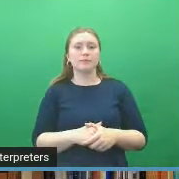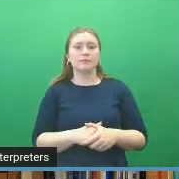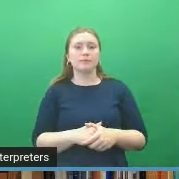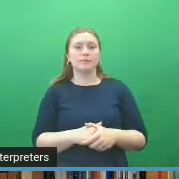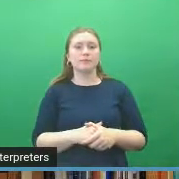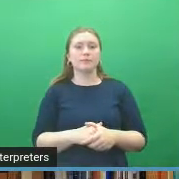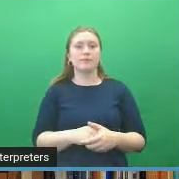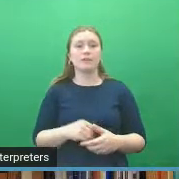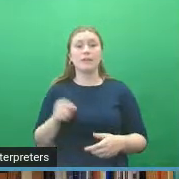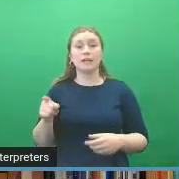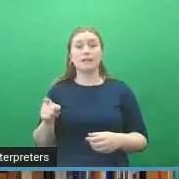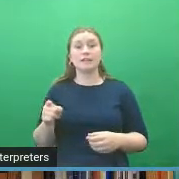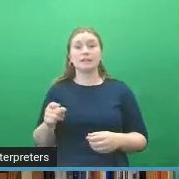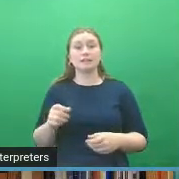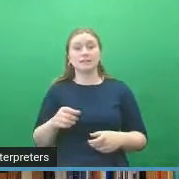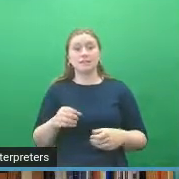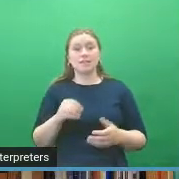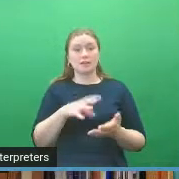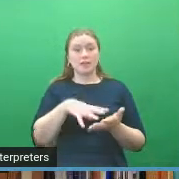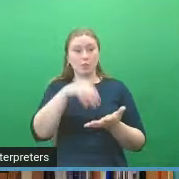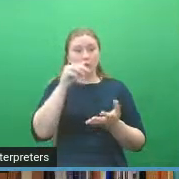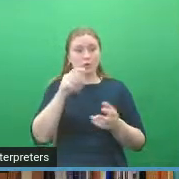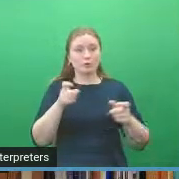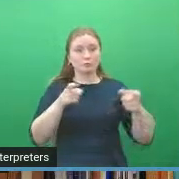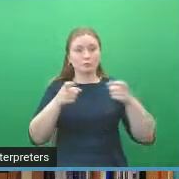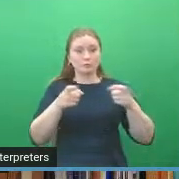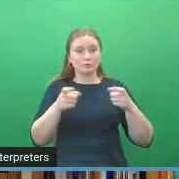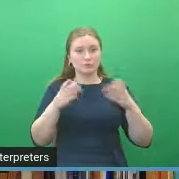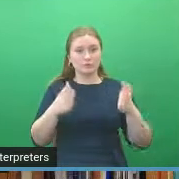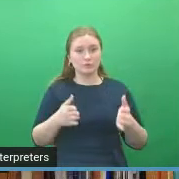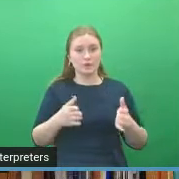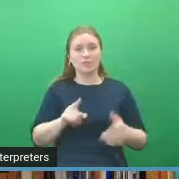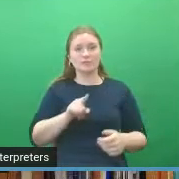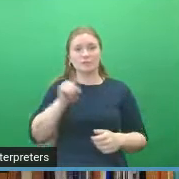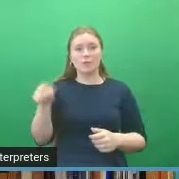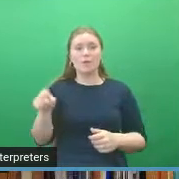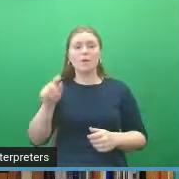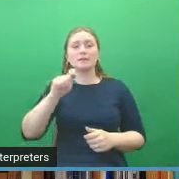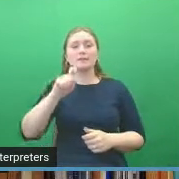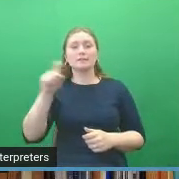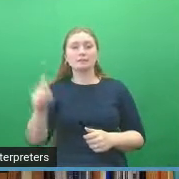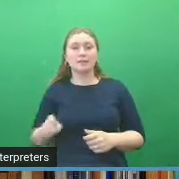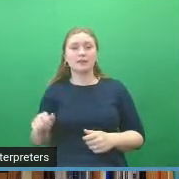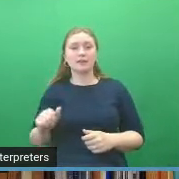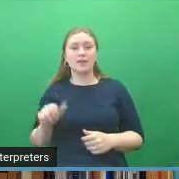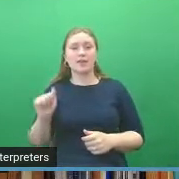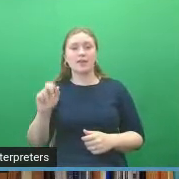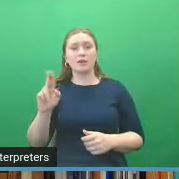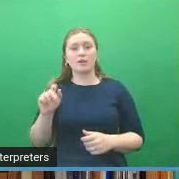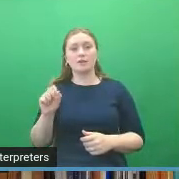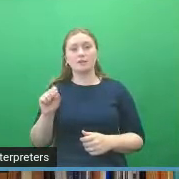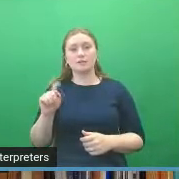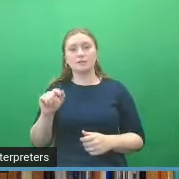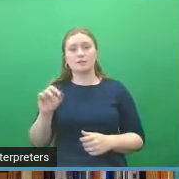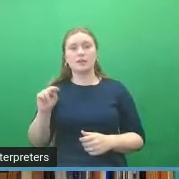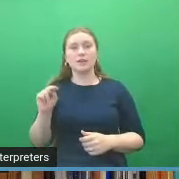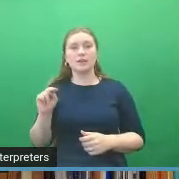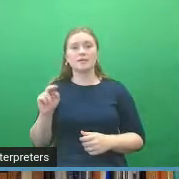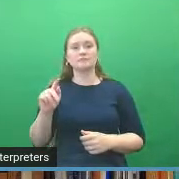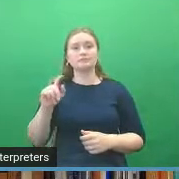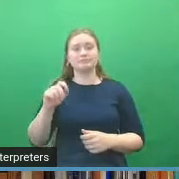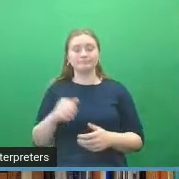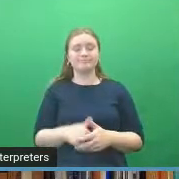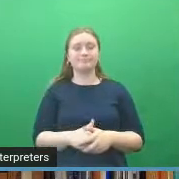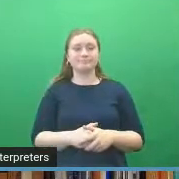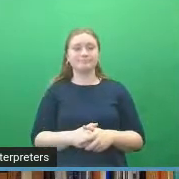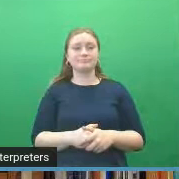education director at Mexicarte Museum in Austin and education curator at ArtSpace San Antonio. We're so grateful